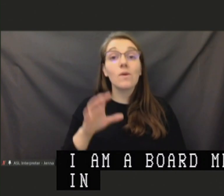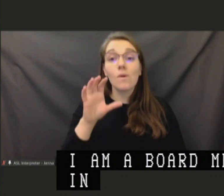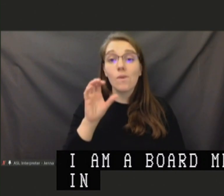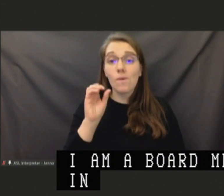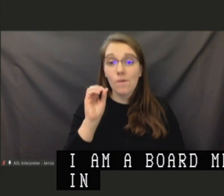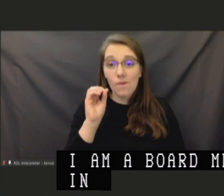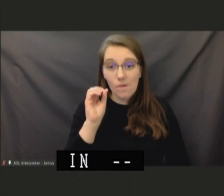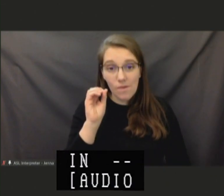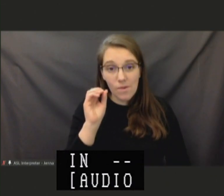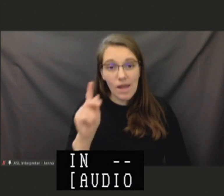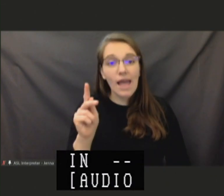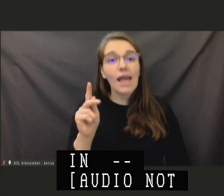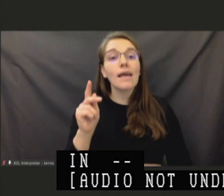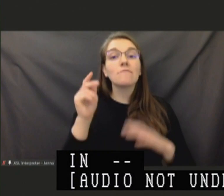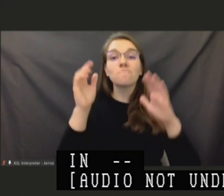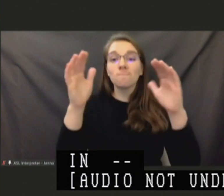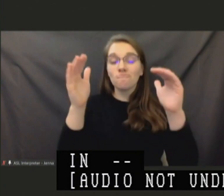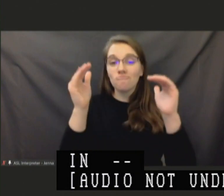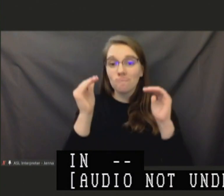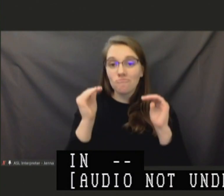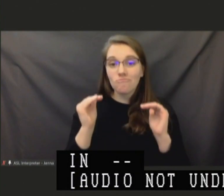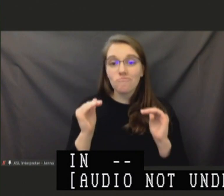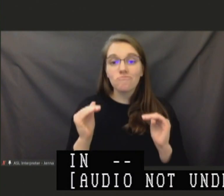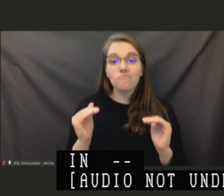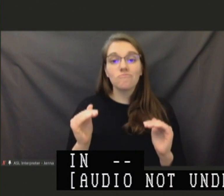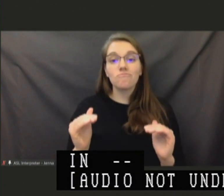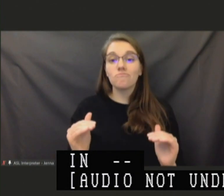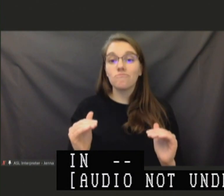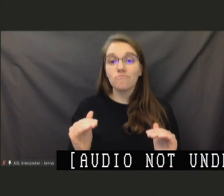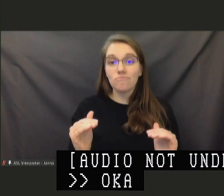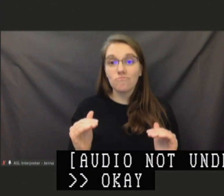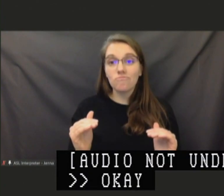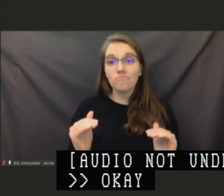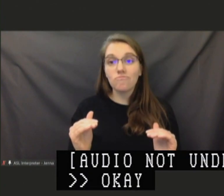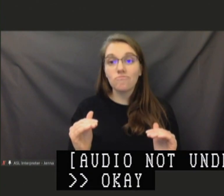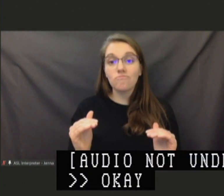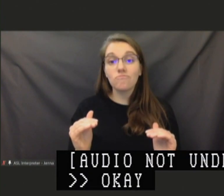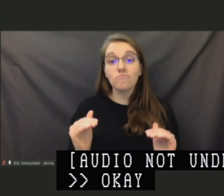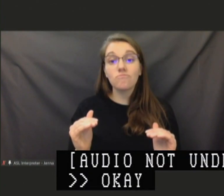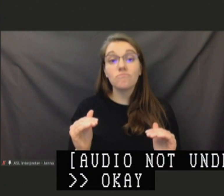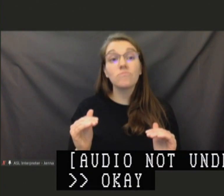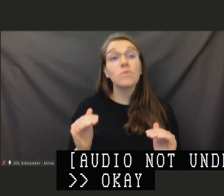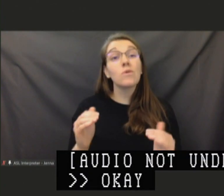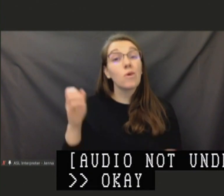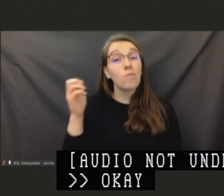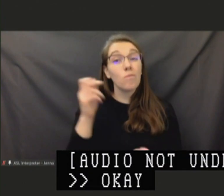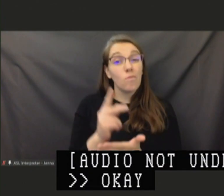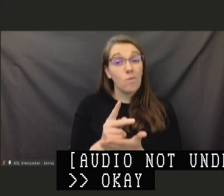Excellent. Okay, let's move on to approval of minutes.